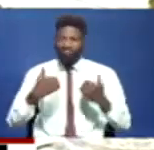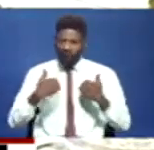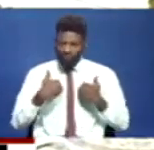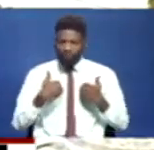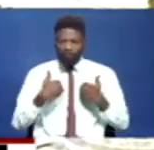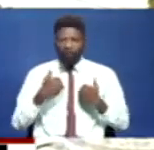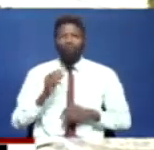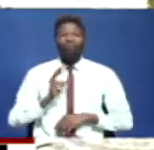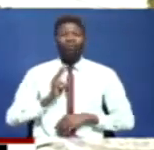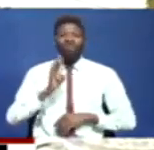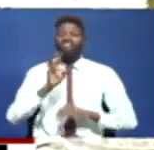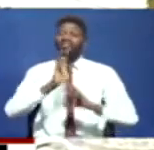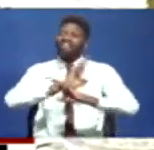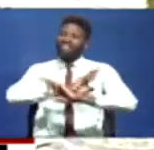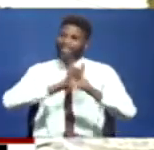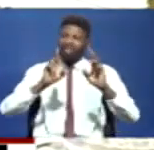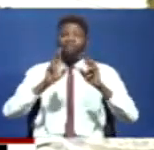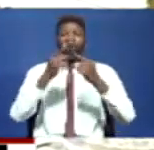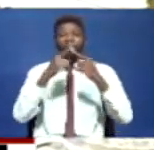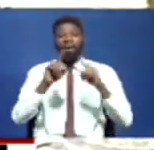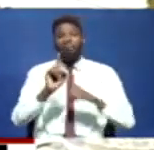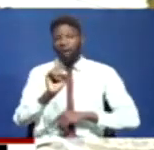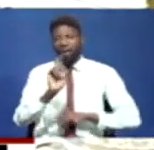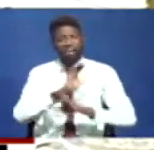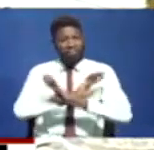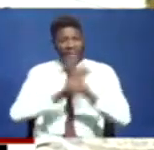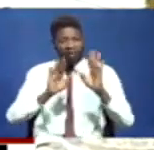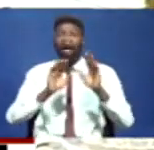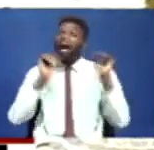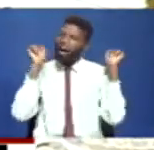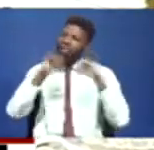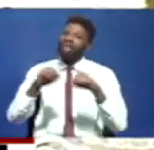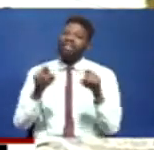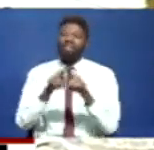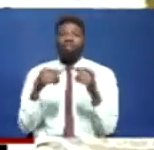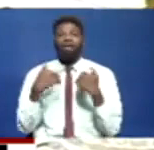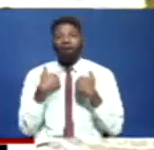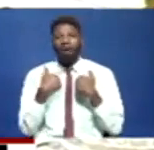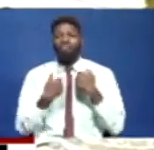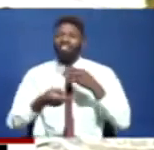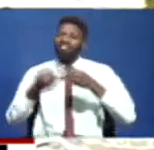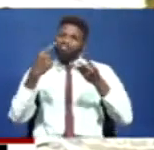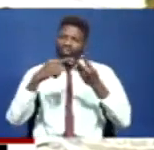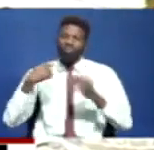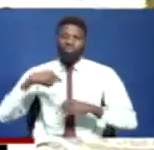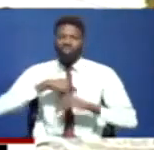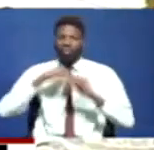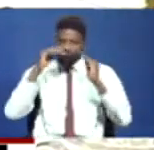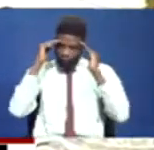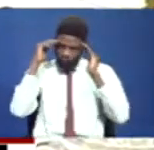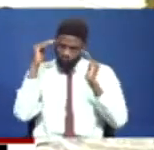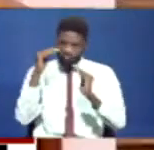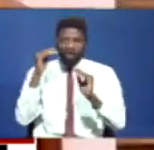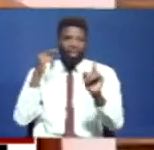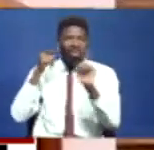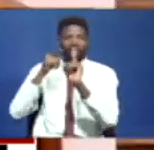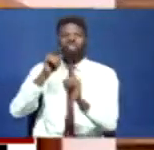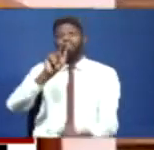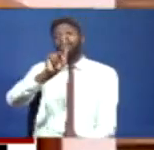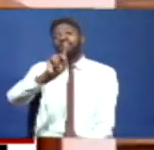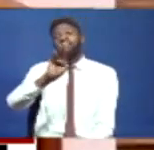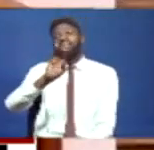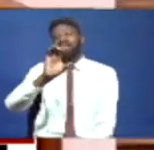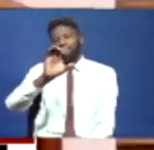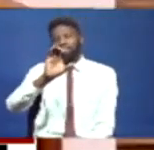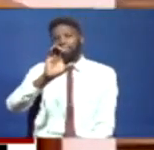We do not just have the will and the ability, but we are also focused in turning KBC into a super A1